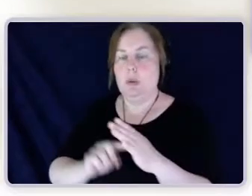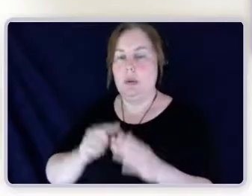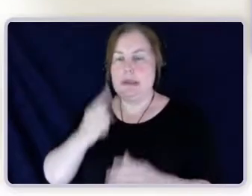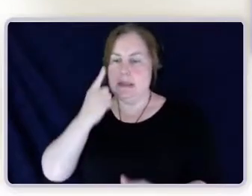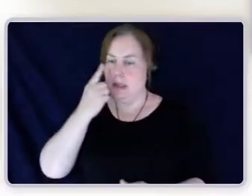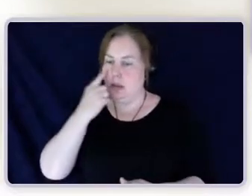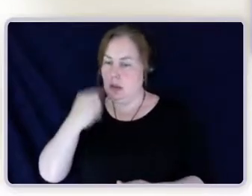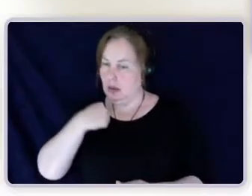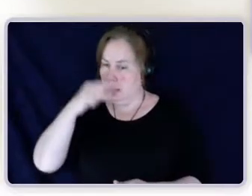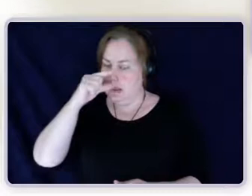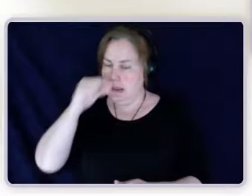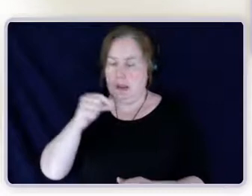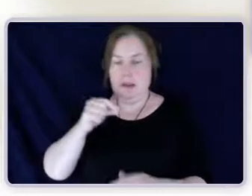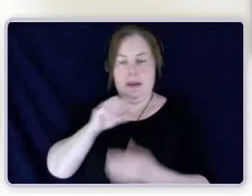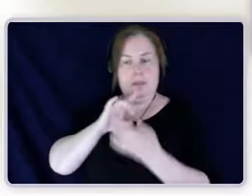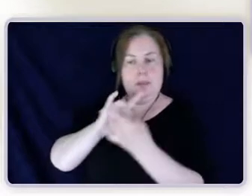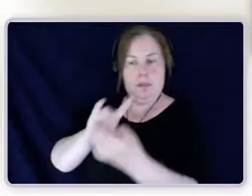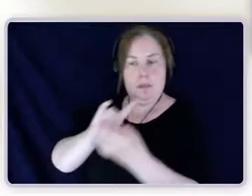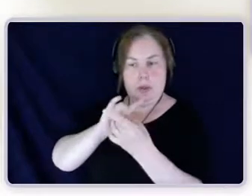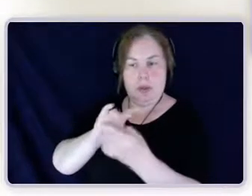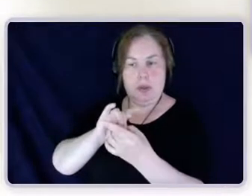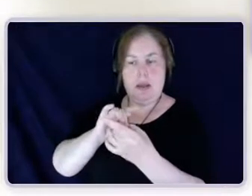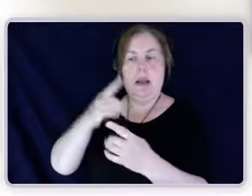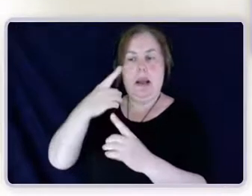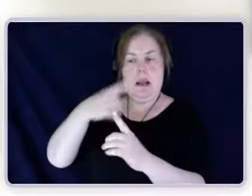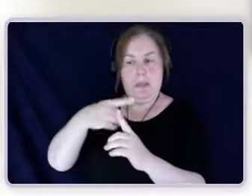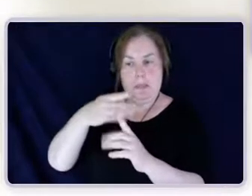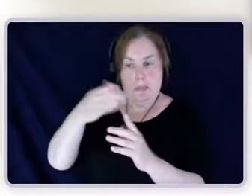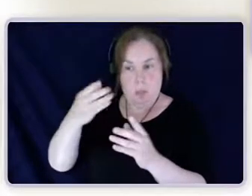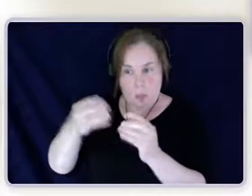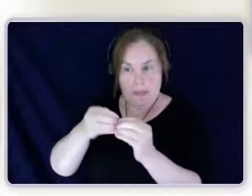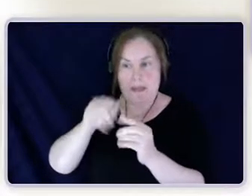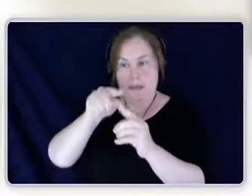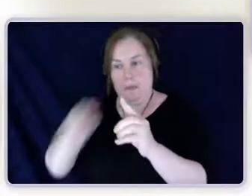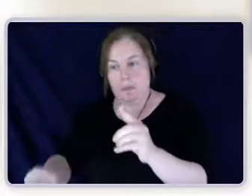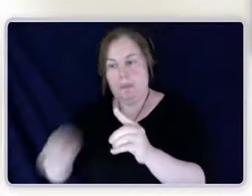the relationship between the person and their companion animal as much as possible.